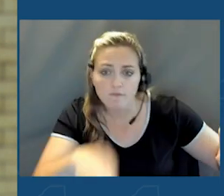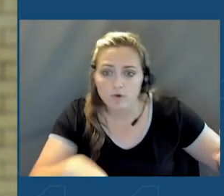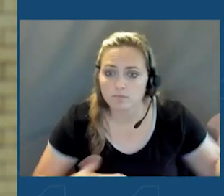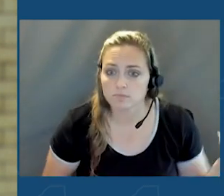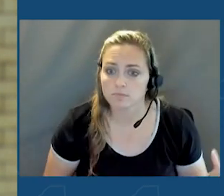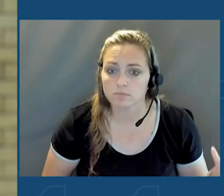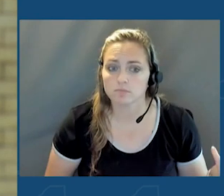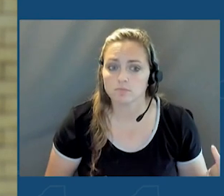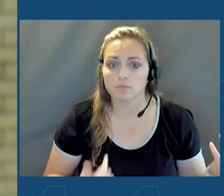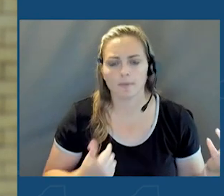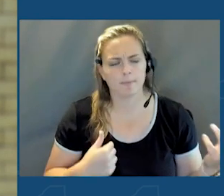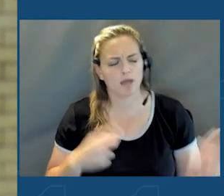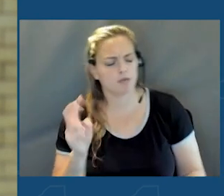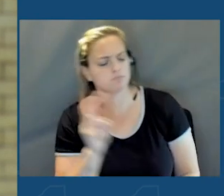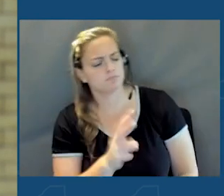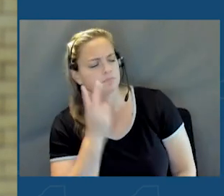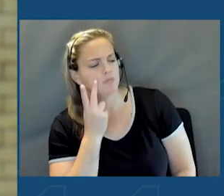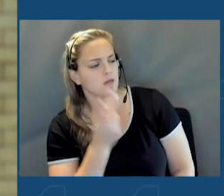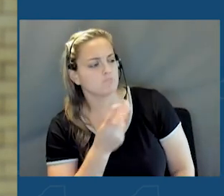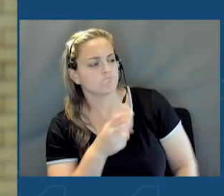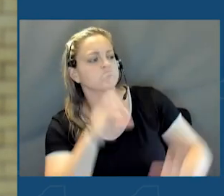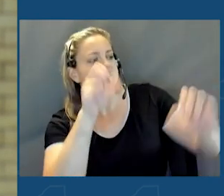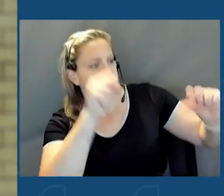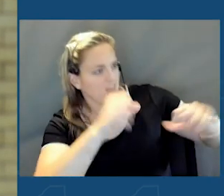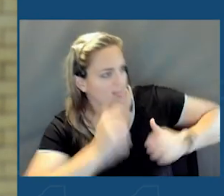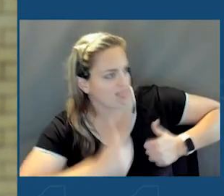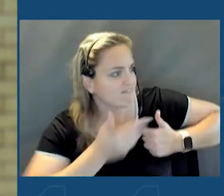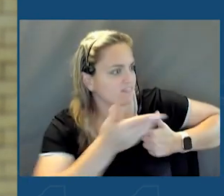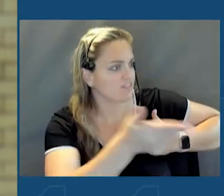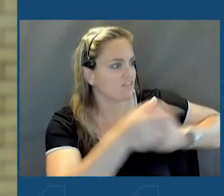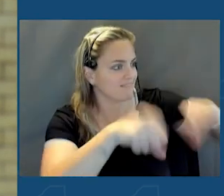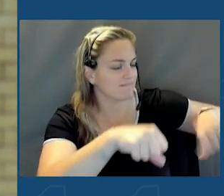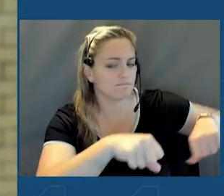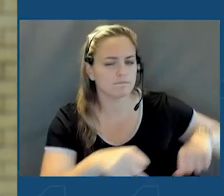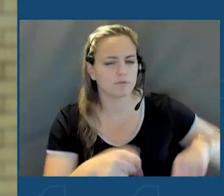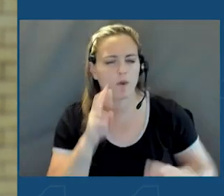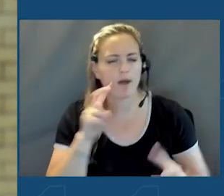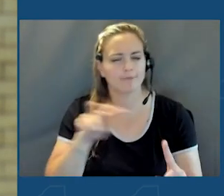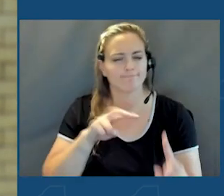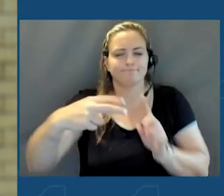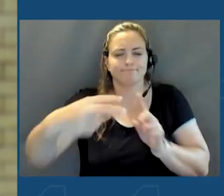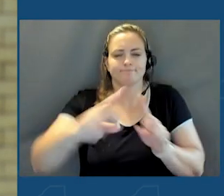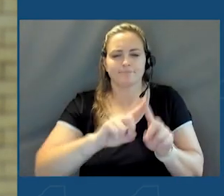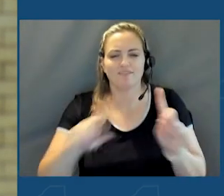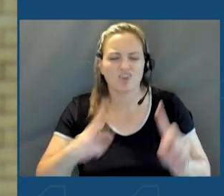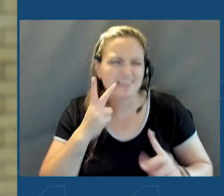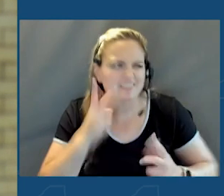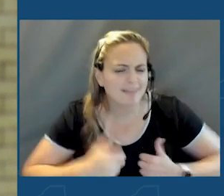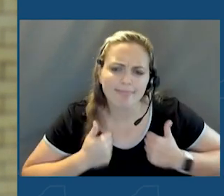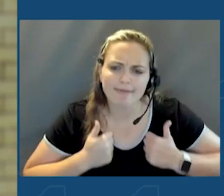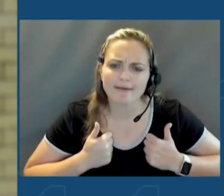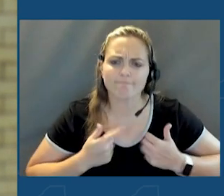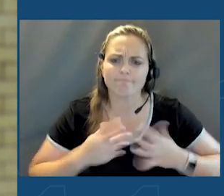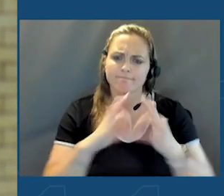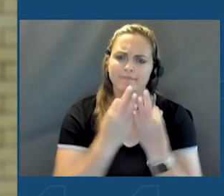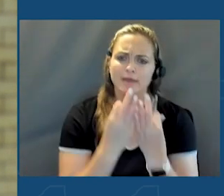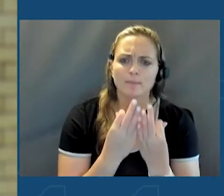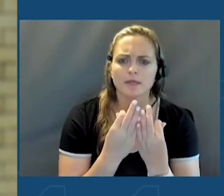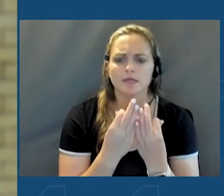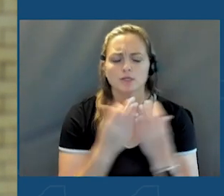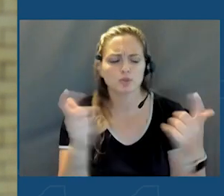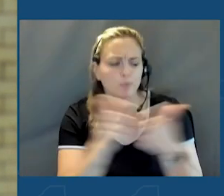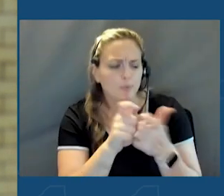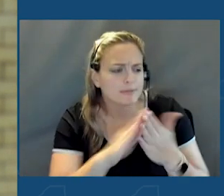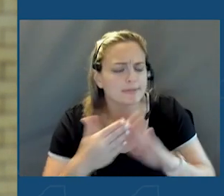whereas I do. I look at properties very differently. I see life, I see families, I see small